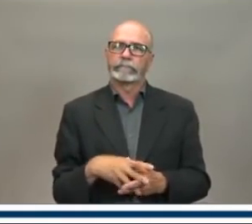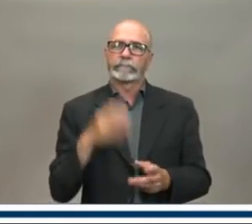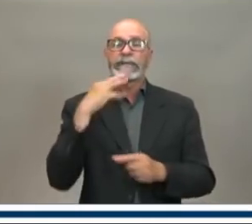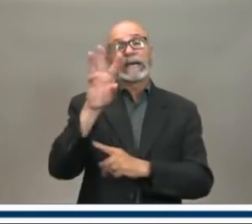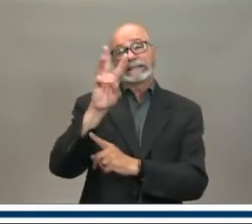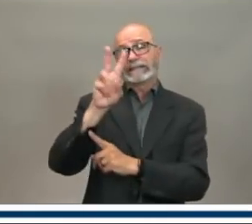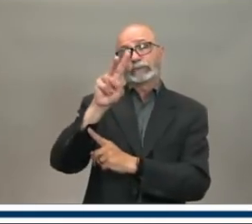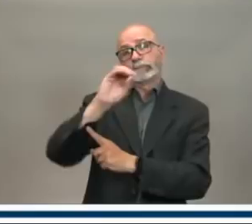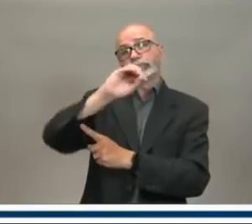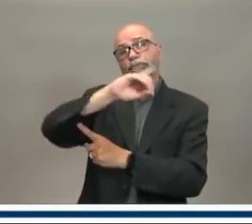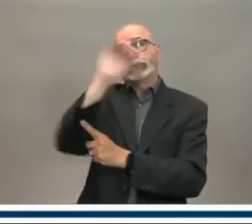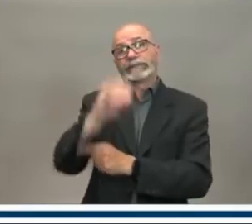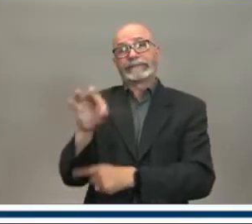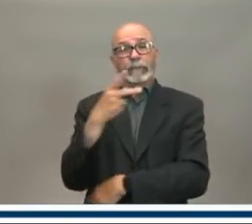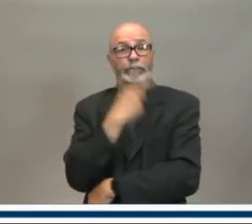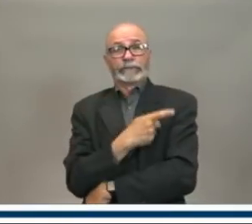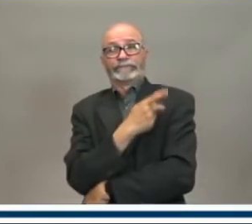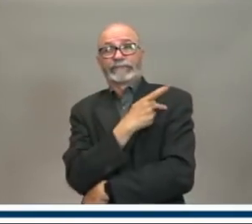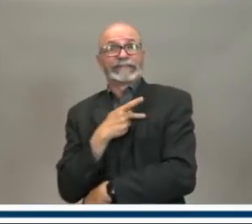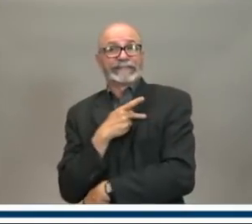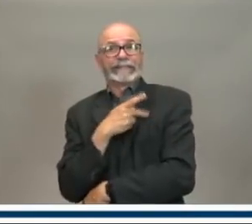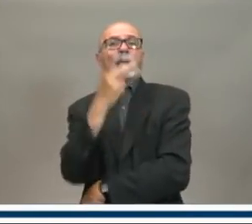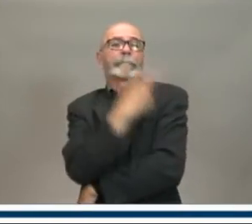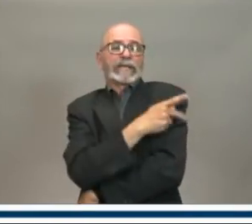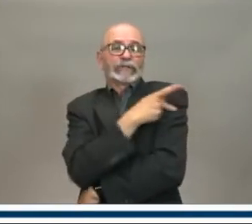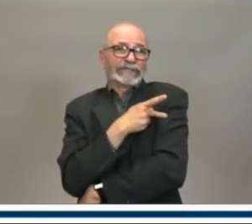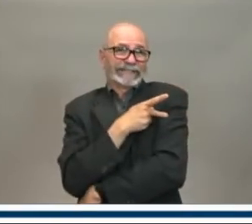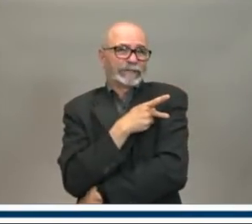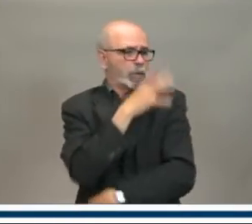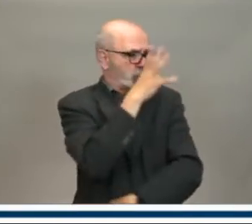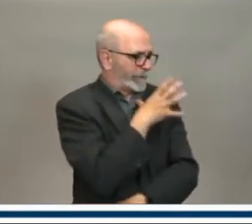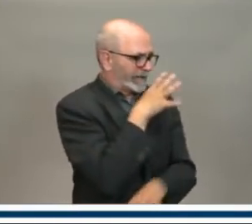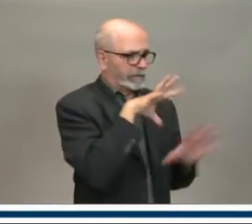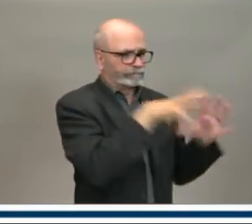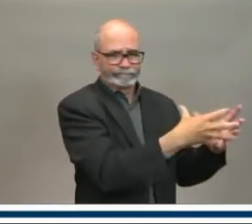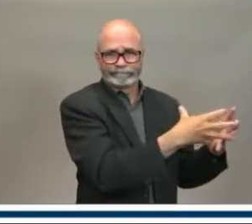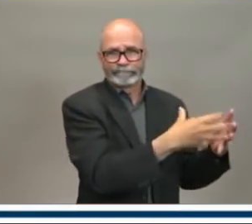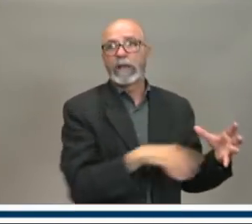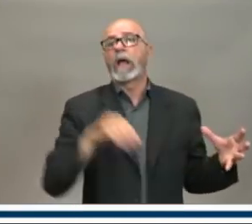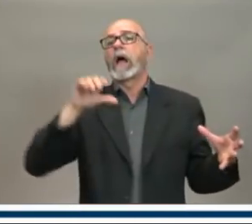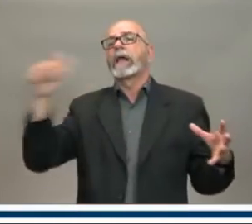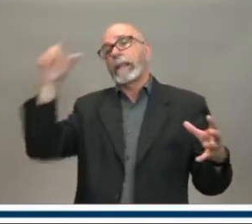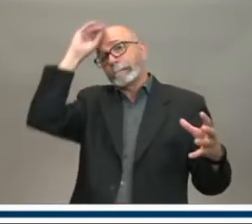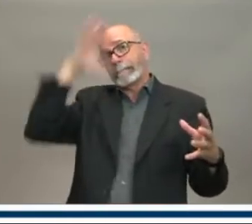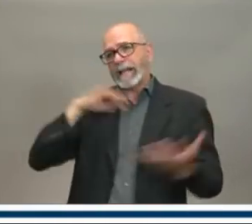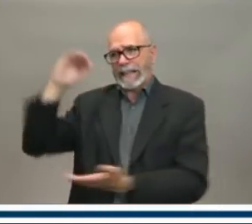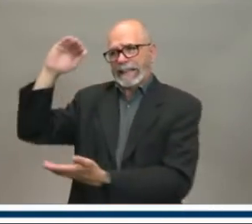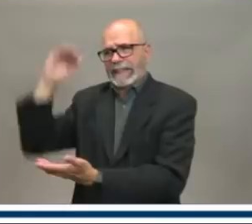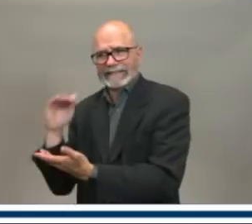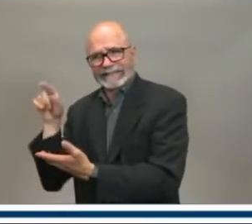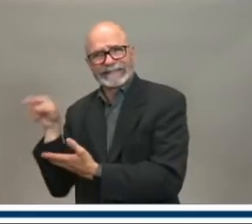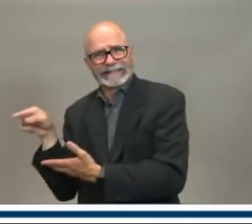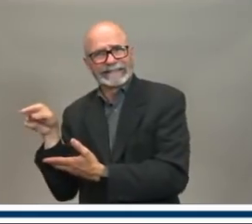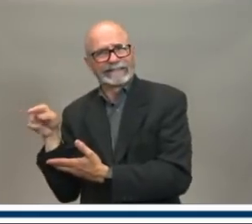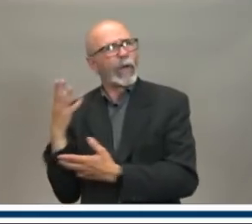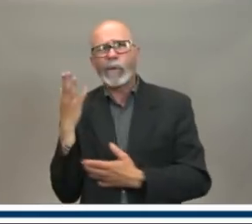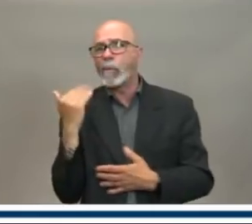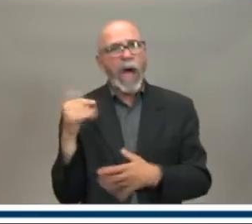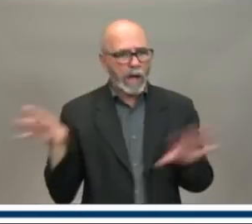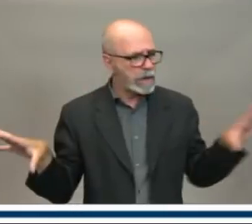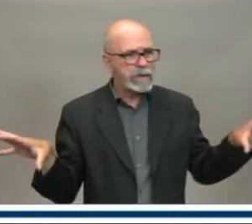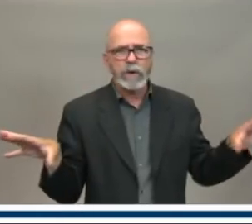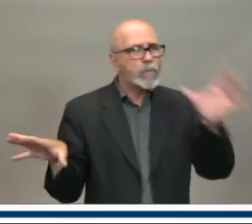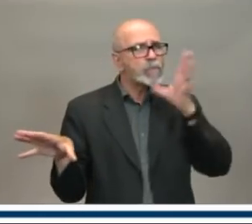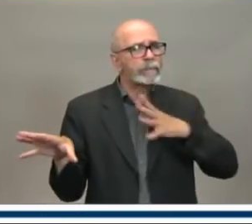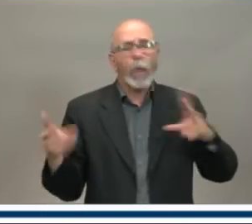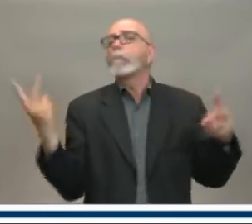compared to 38% men. But, what do I know? That's why I'm asking you. Do you have any idea what's behind that large gap? I think that's